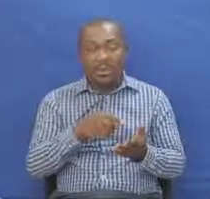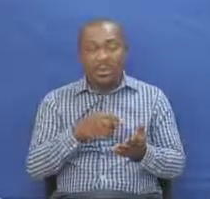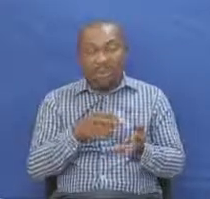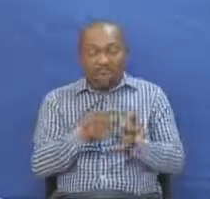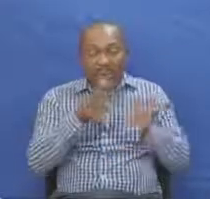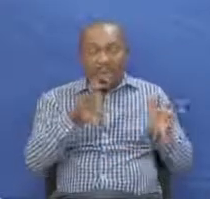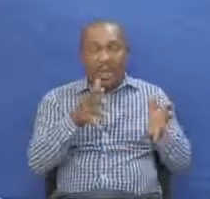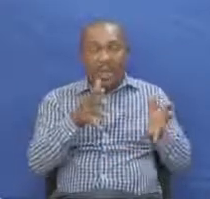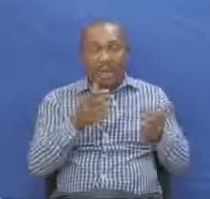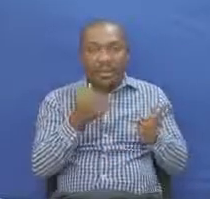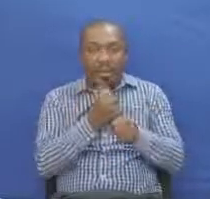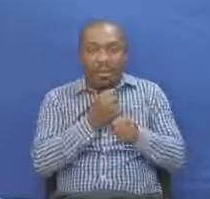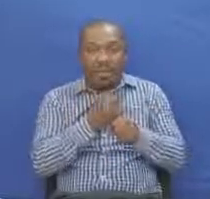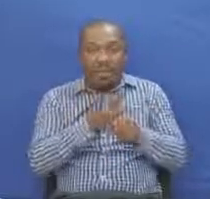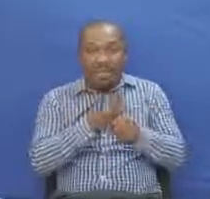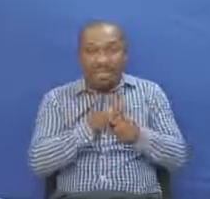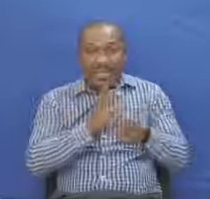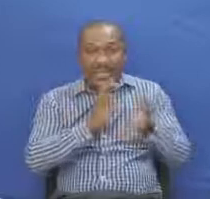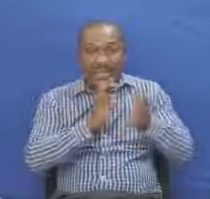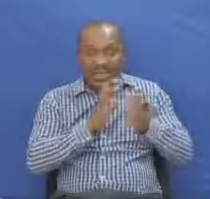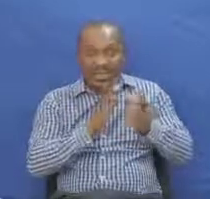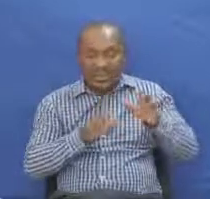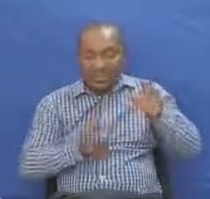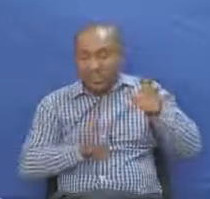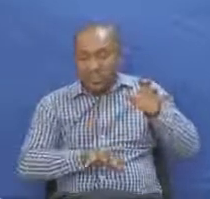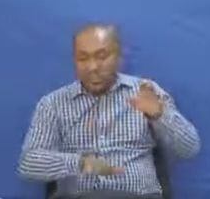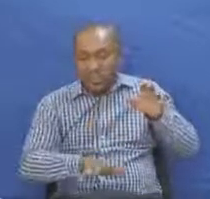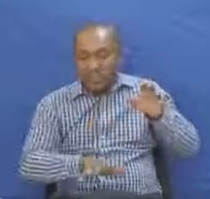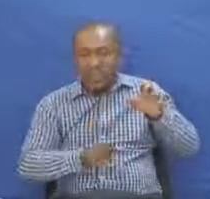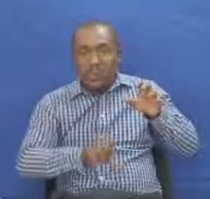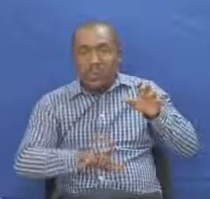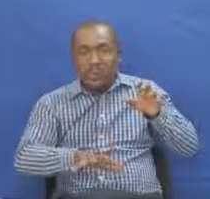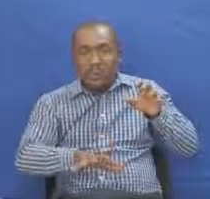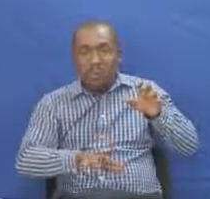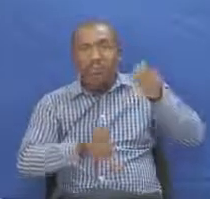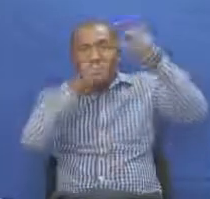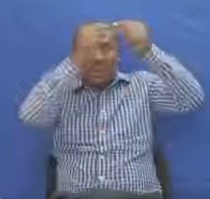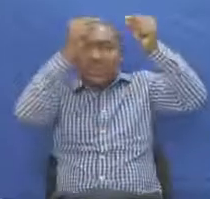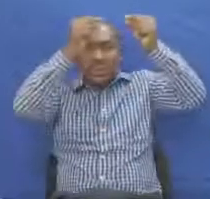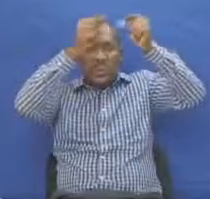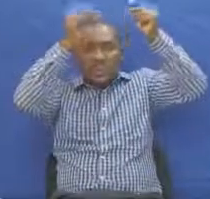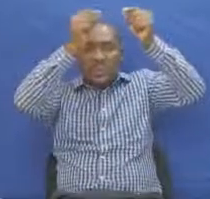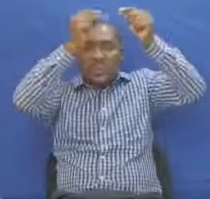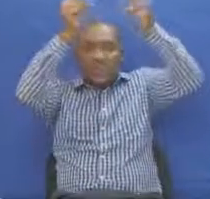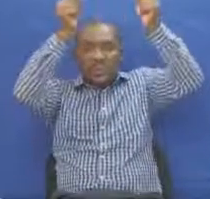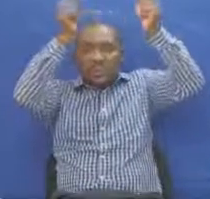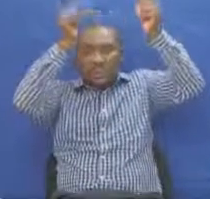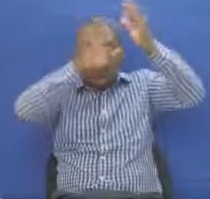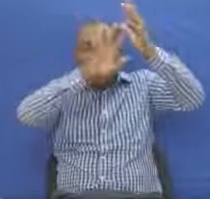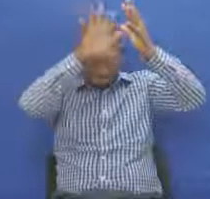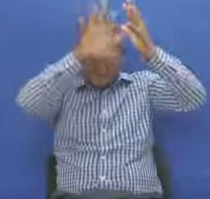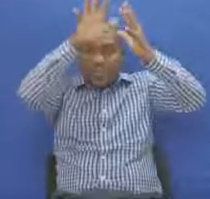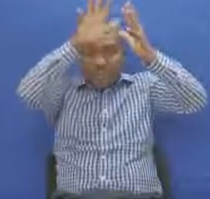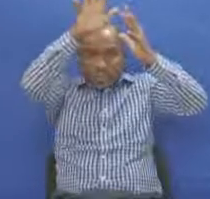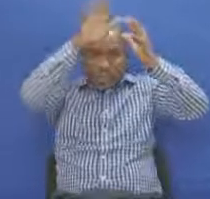of the whole plant. So that's why we call it a localized growth, which means there is a certain region where there is a very